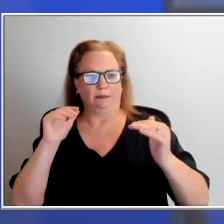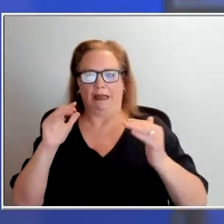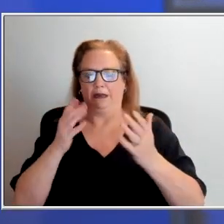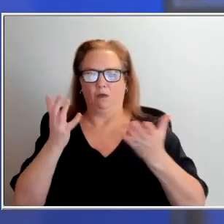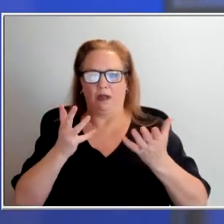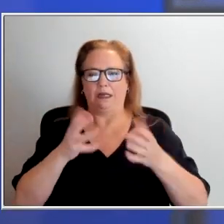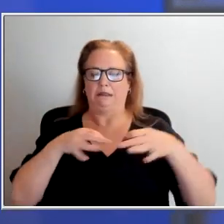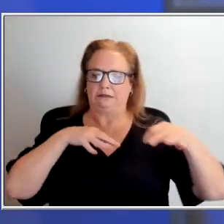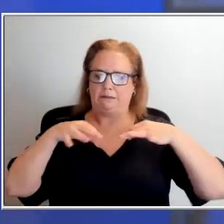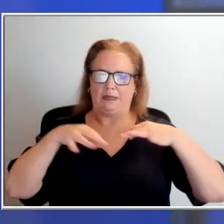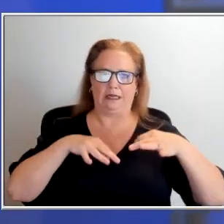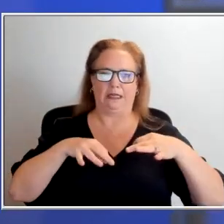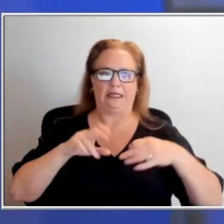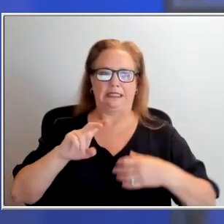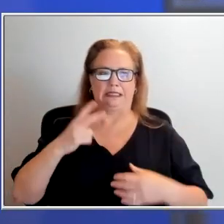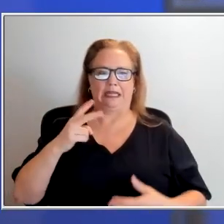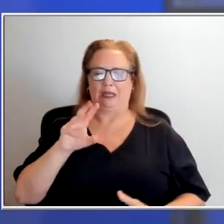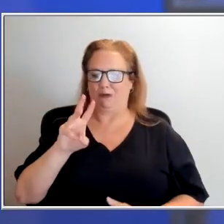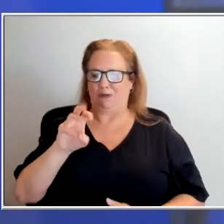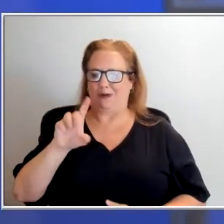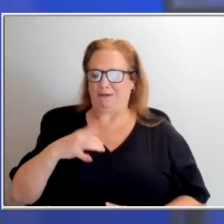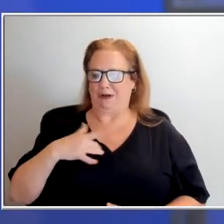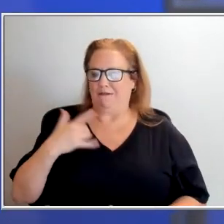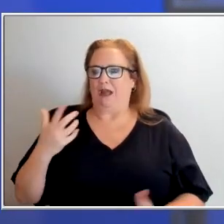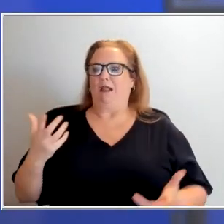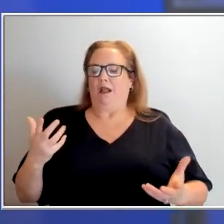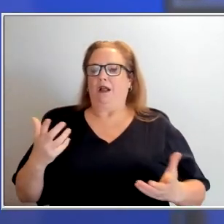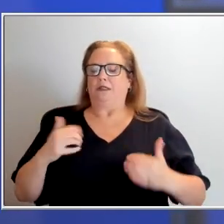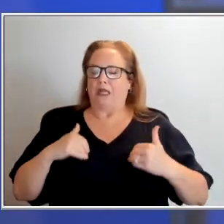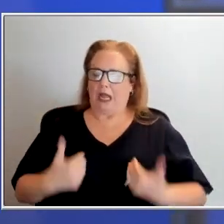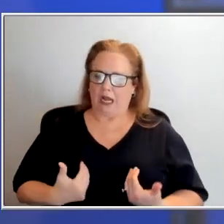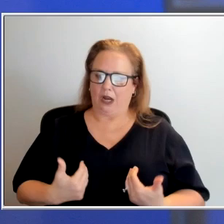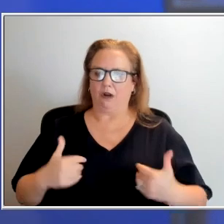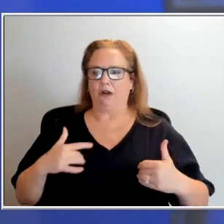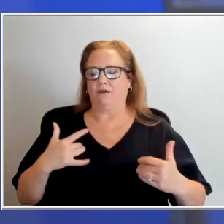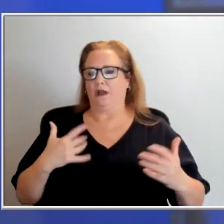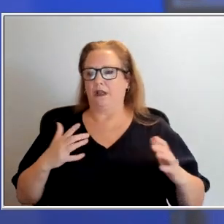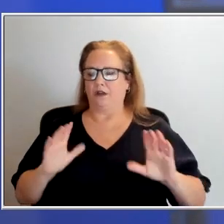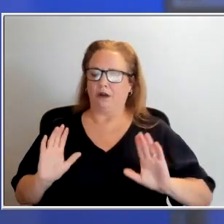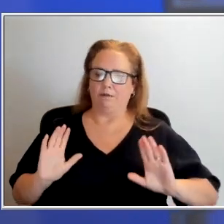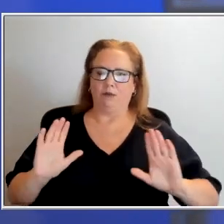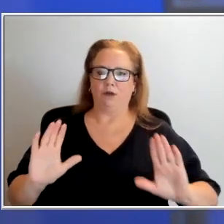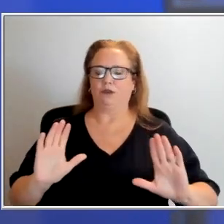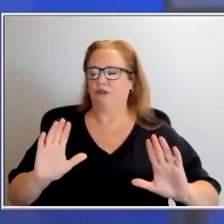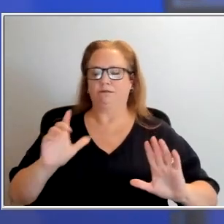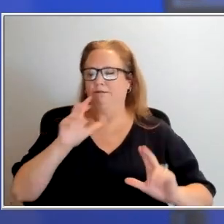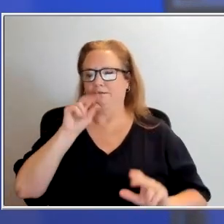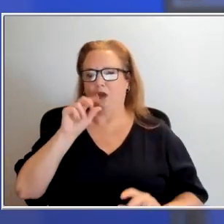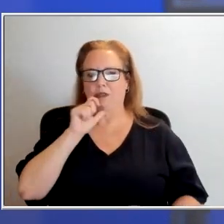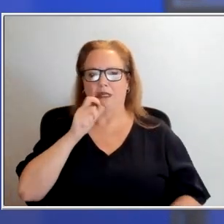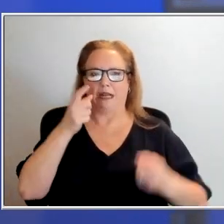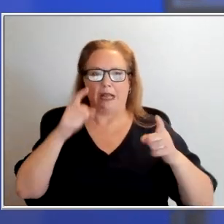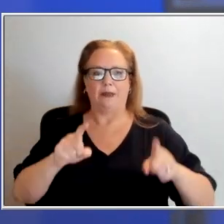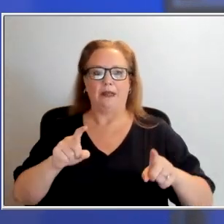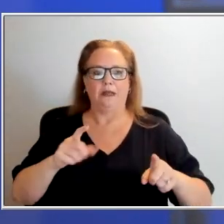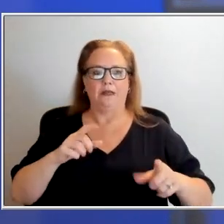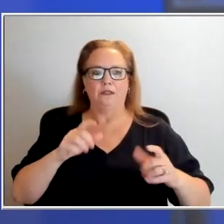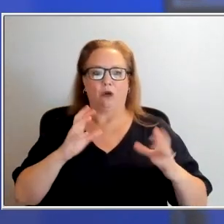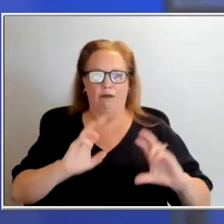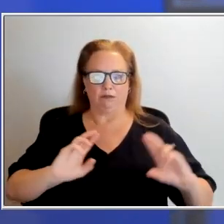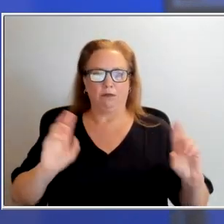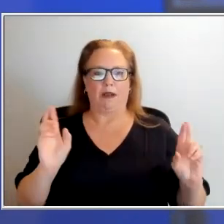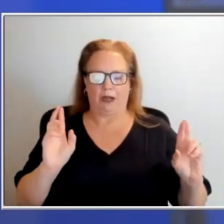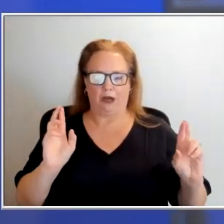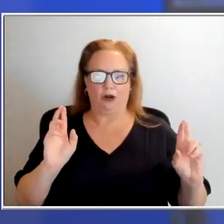hey, that second wind, like when you get tired and you think you're going to push through, it's like, that's not going to happen. So I was really prepared for